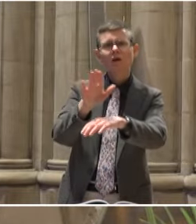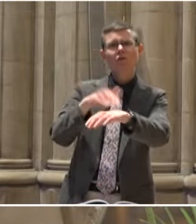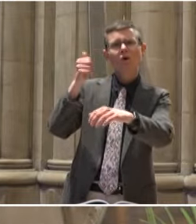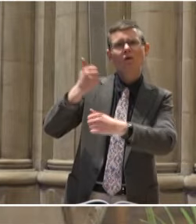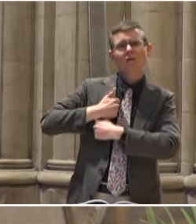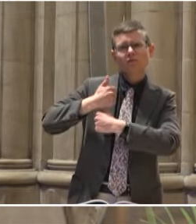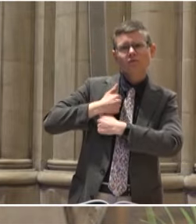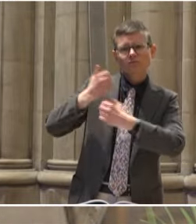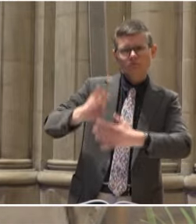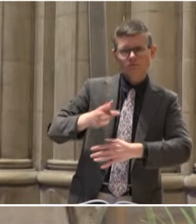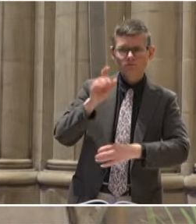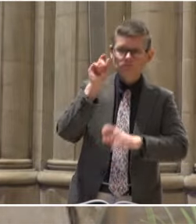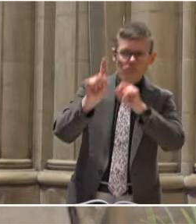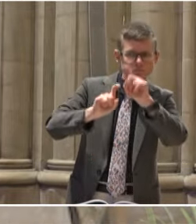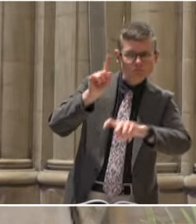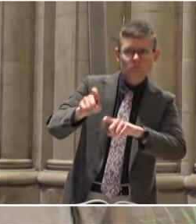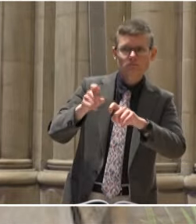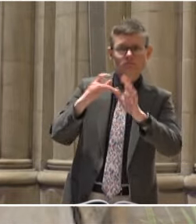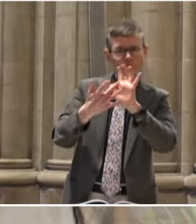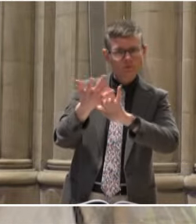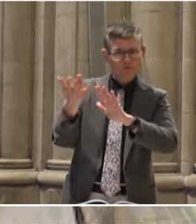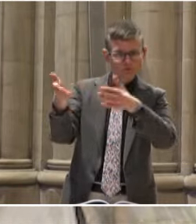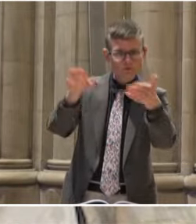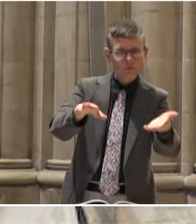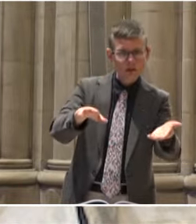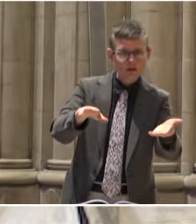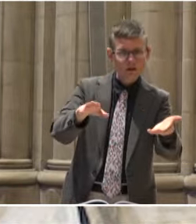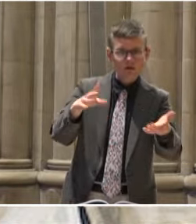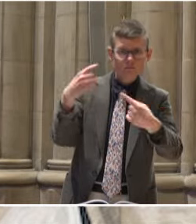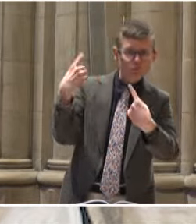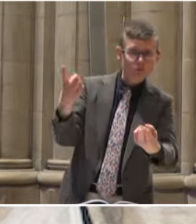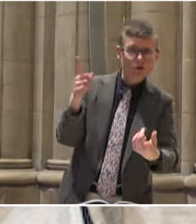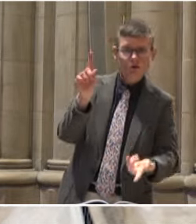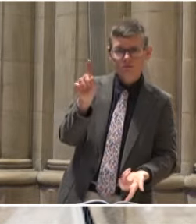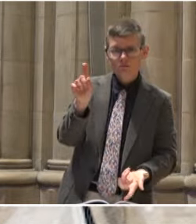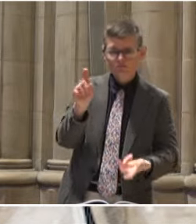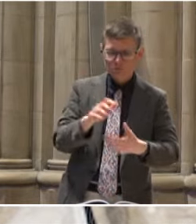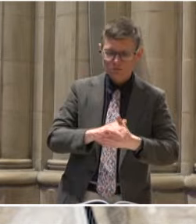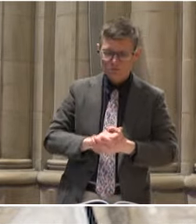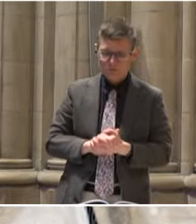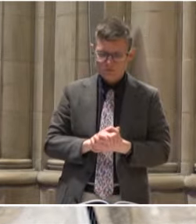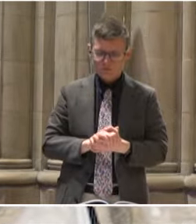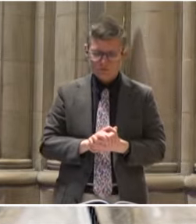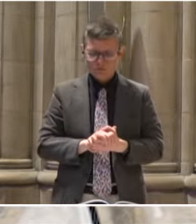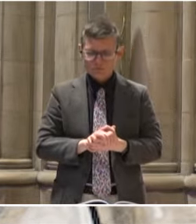he asked him whether Jesus had been dead for some time.